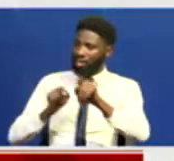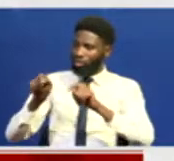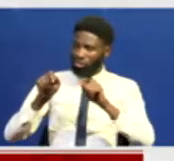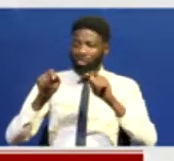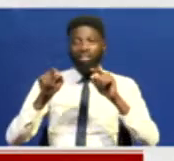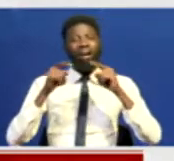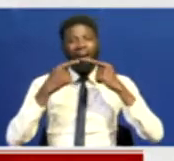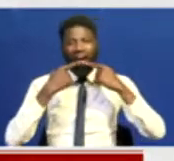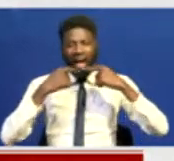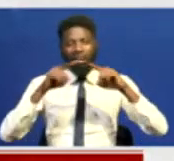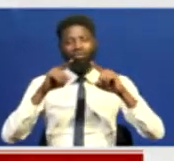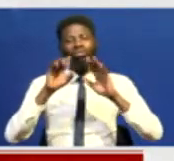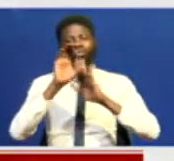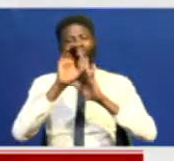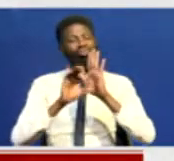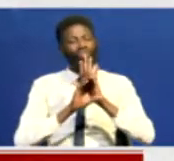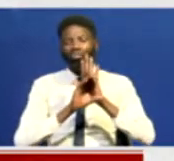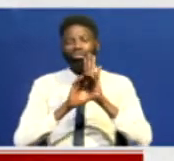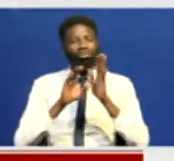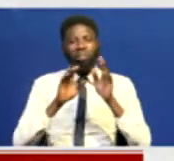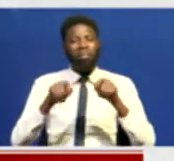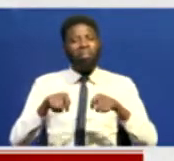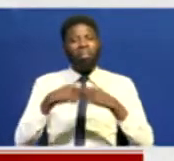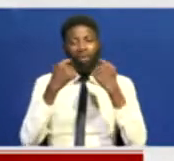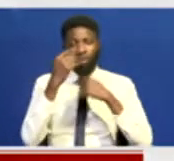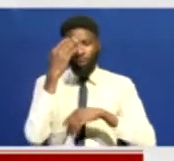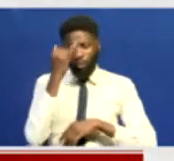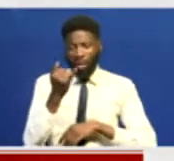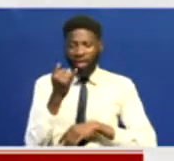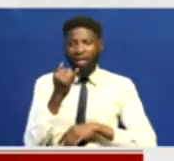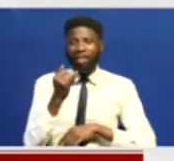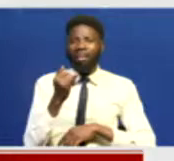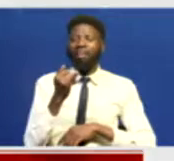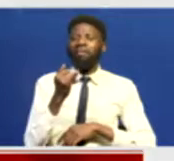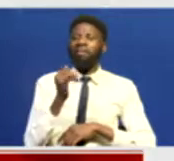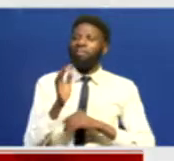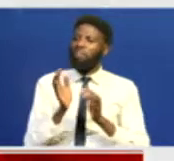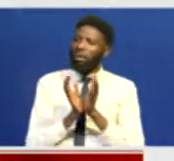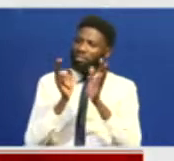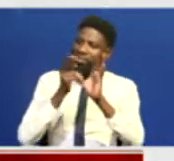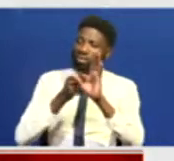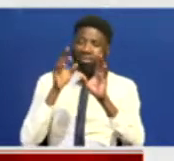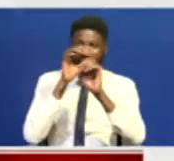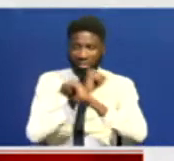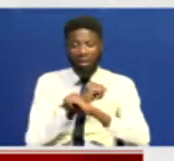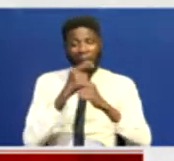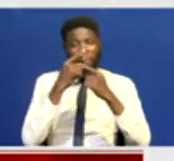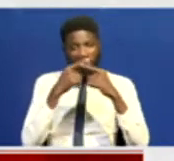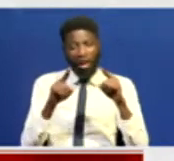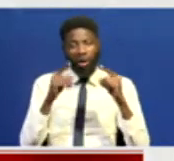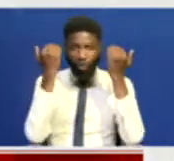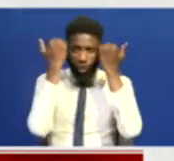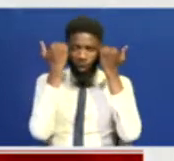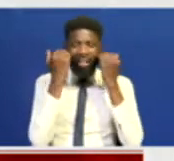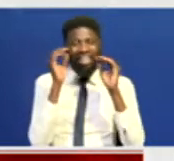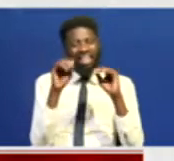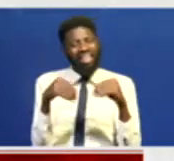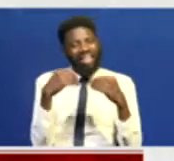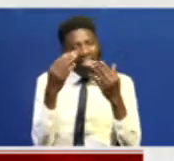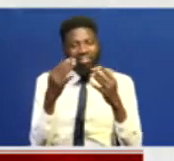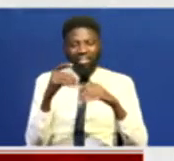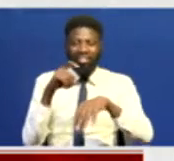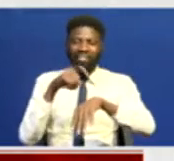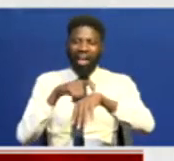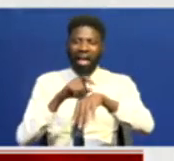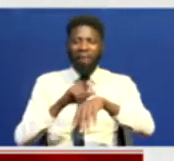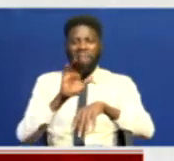were declared unconstitutional for lack of public participation, mm-hmm. the court still gave the Ministry of Land sometimes to rectify that. Mm-hmm. I think that from the reading of